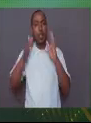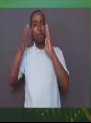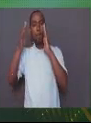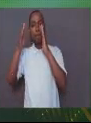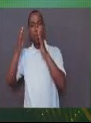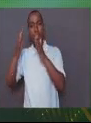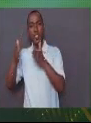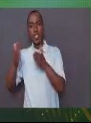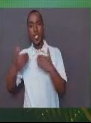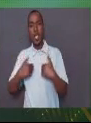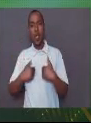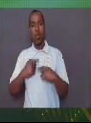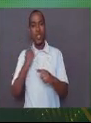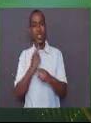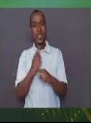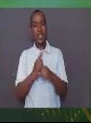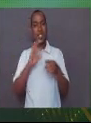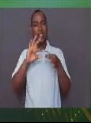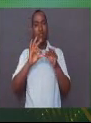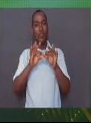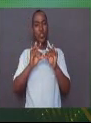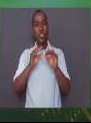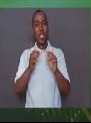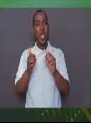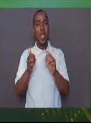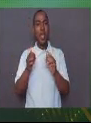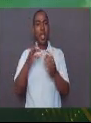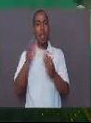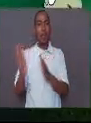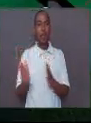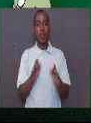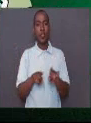the correct definition in the right column.